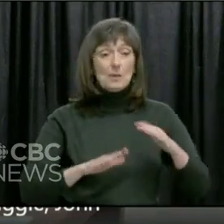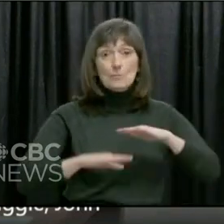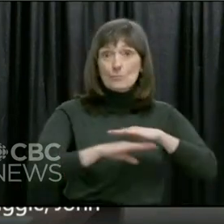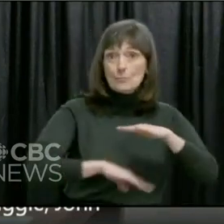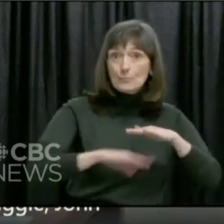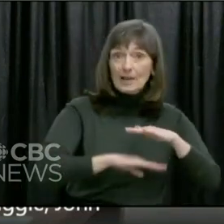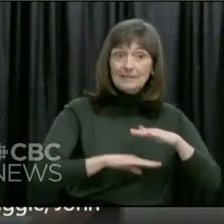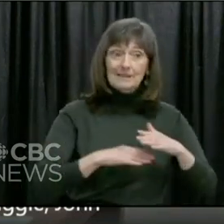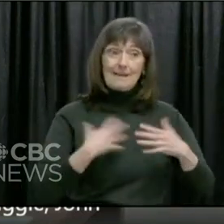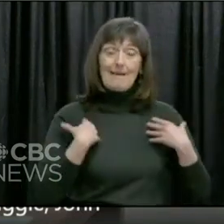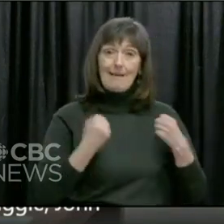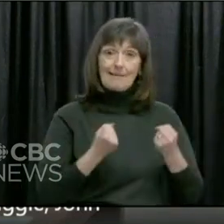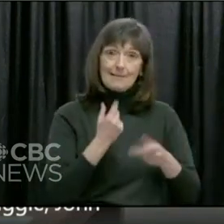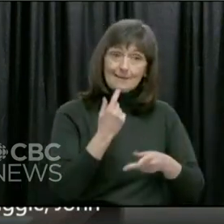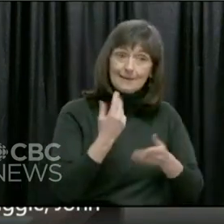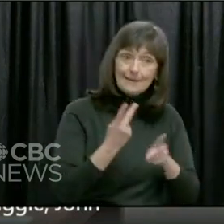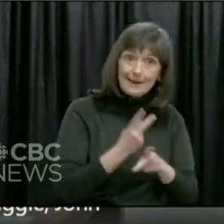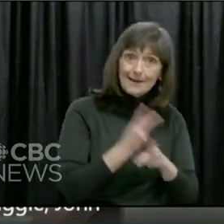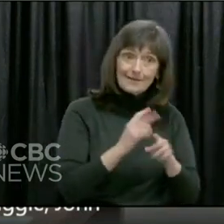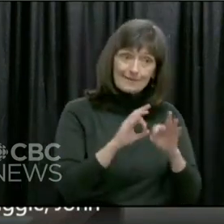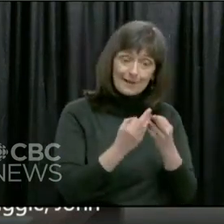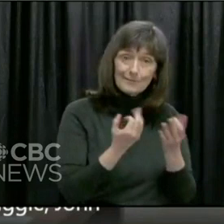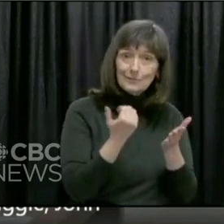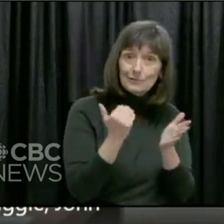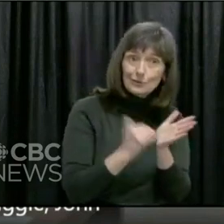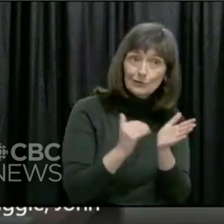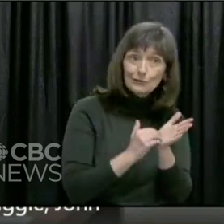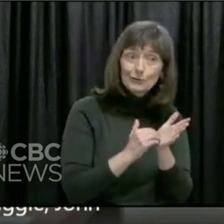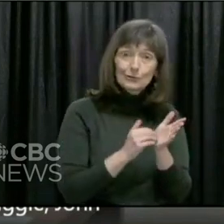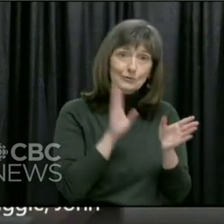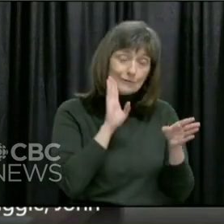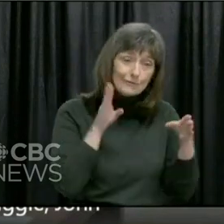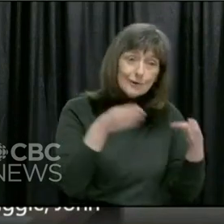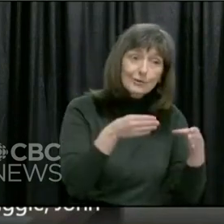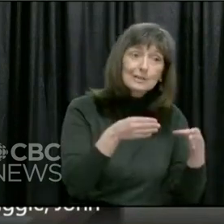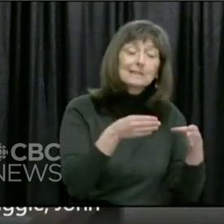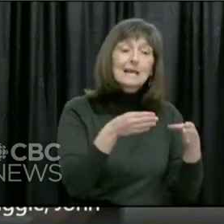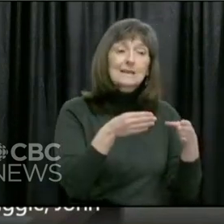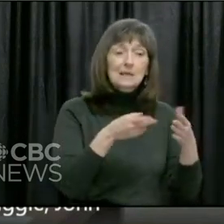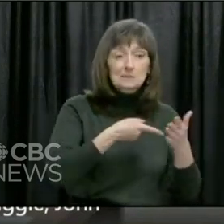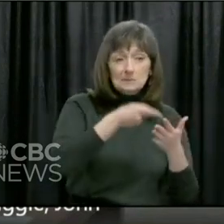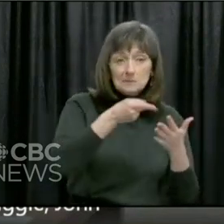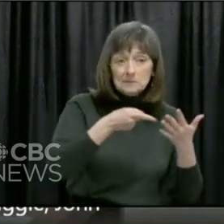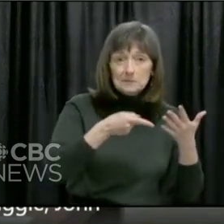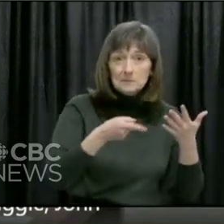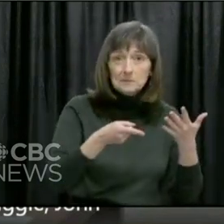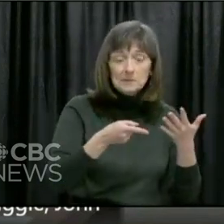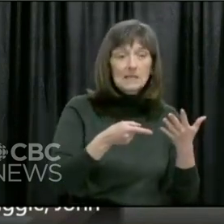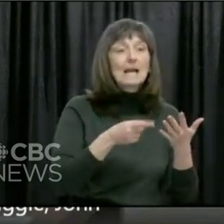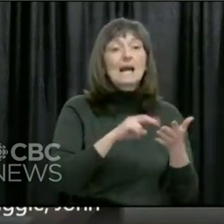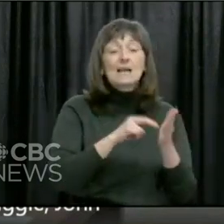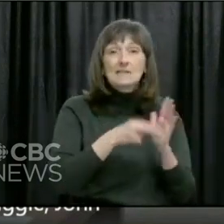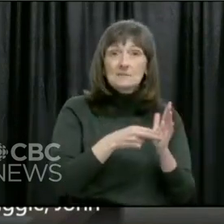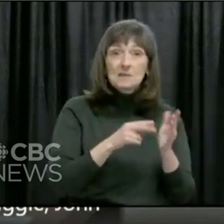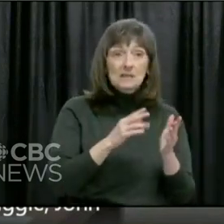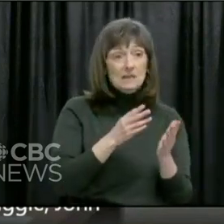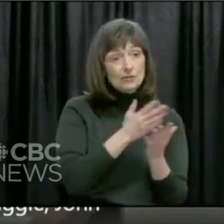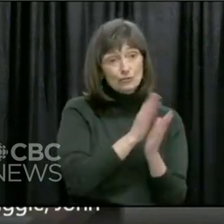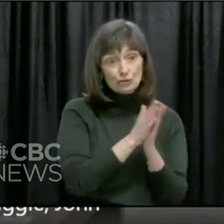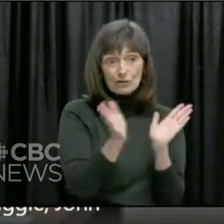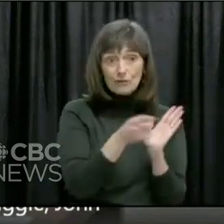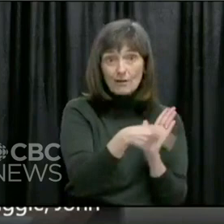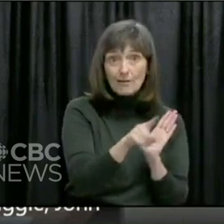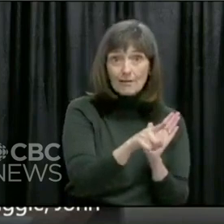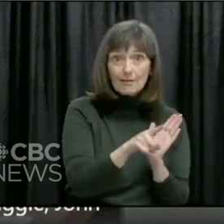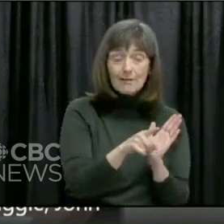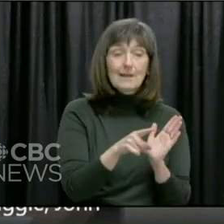to allow physicians to concentrate on the high value add that they bring to